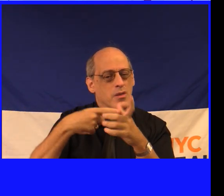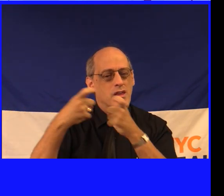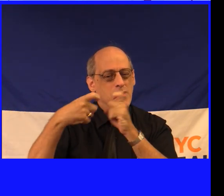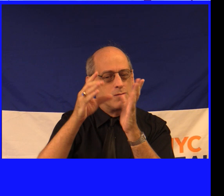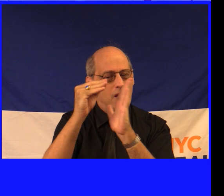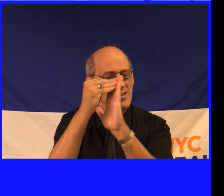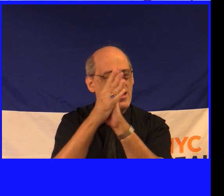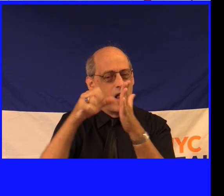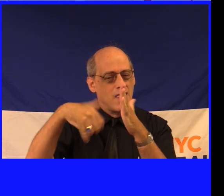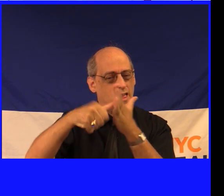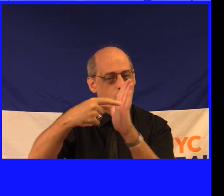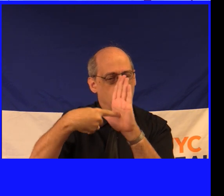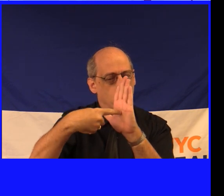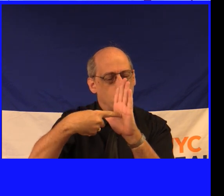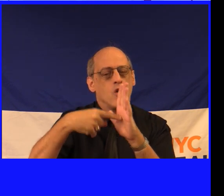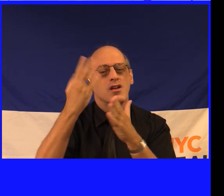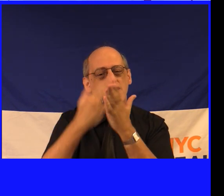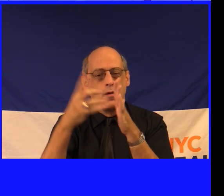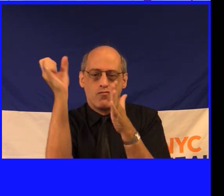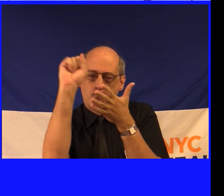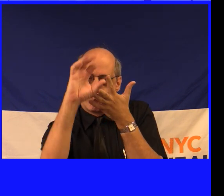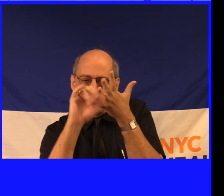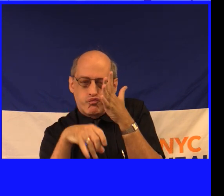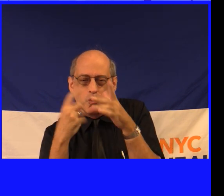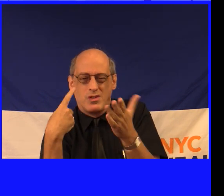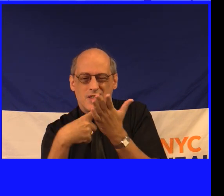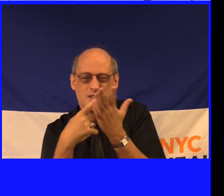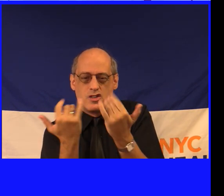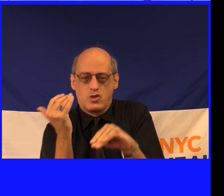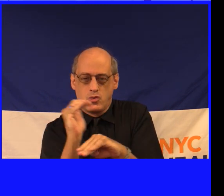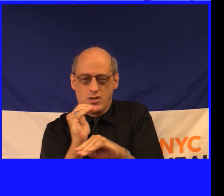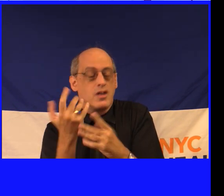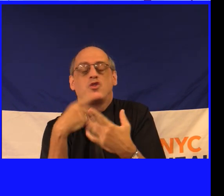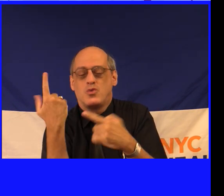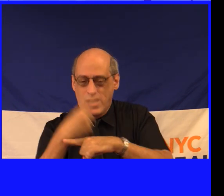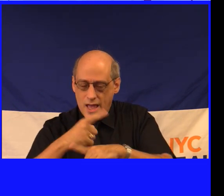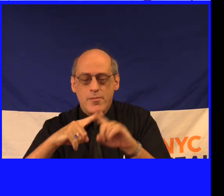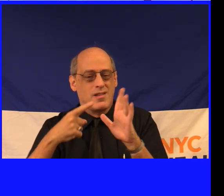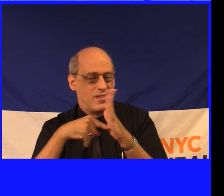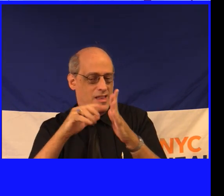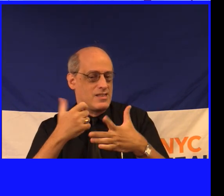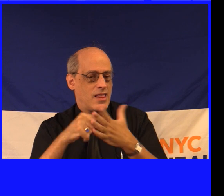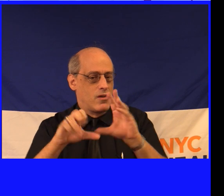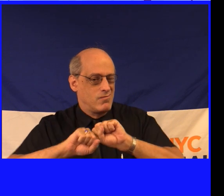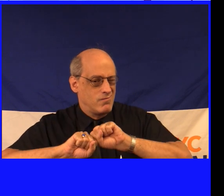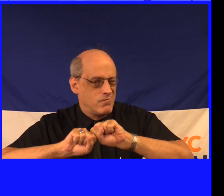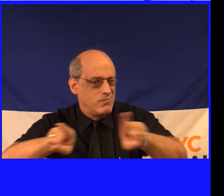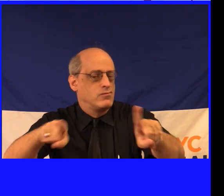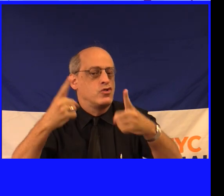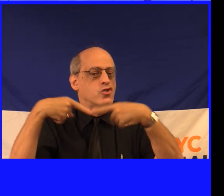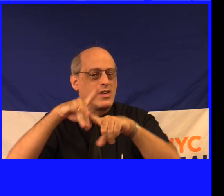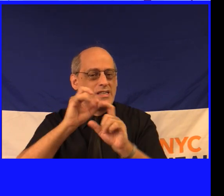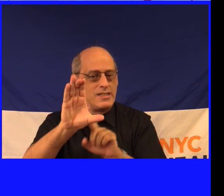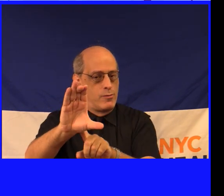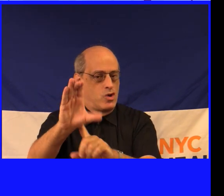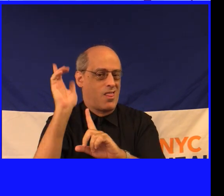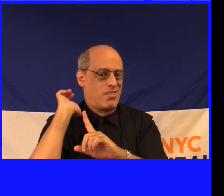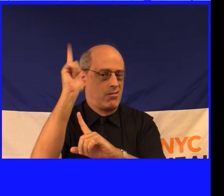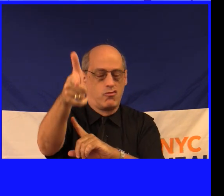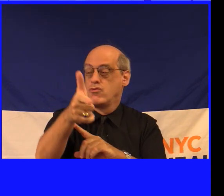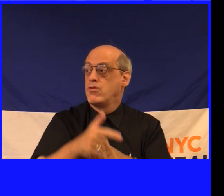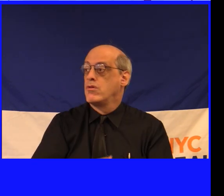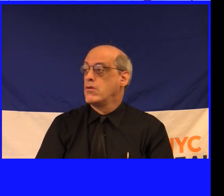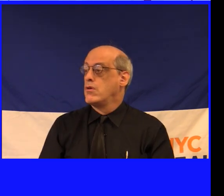We'll comment on a couple of key items on that later today, but the formal letter is issued in the December time period. If